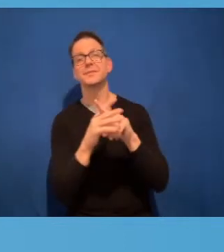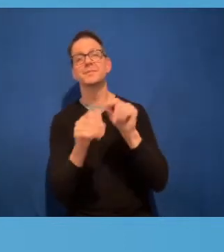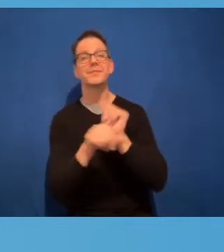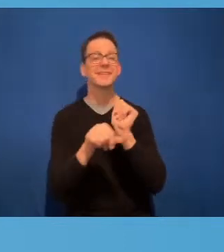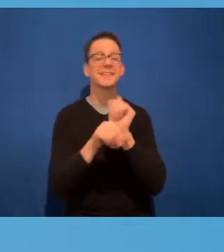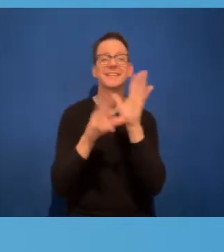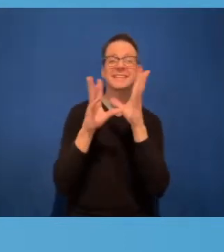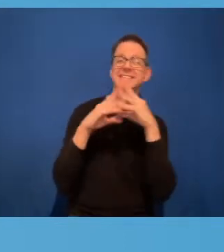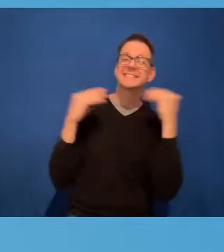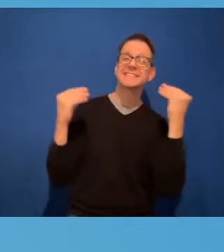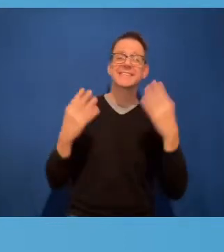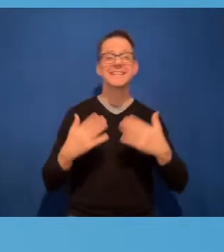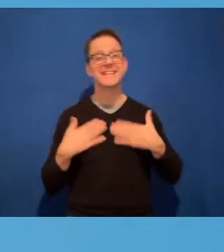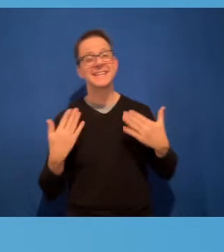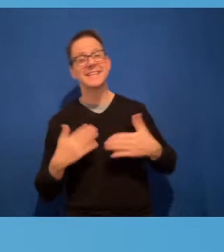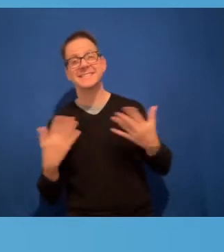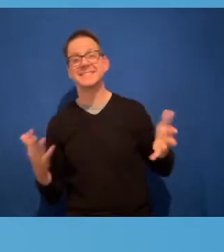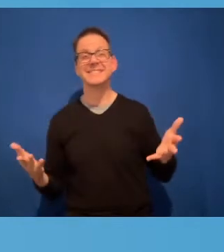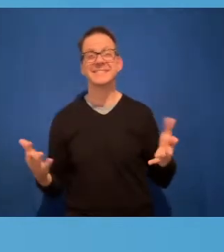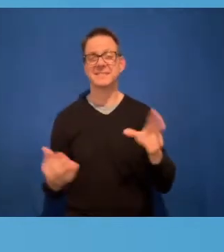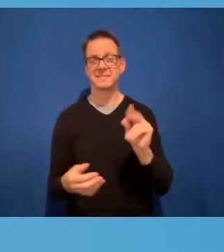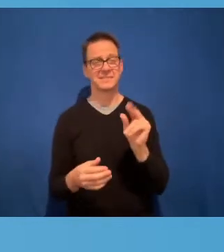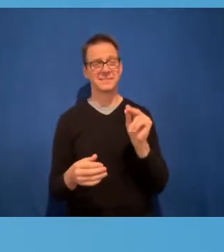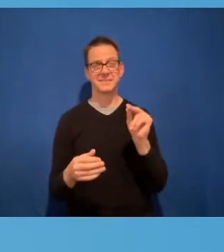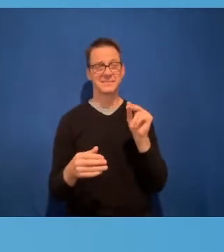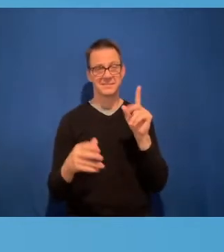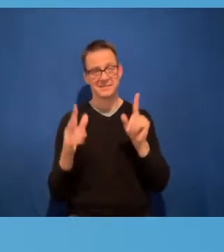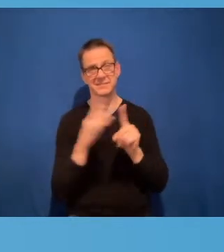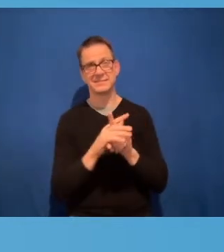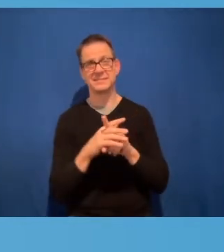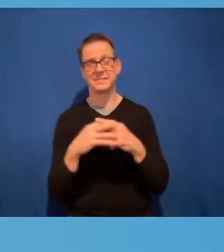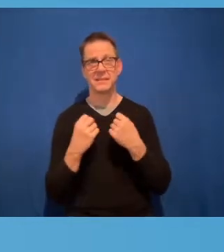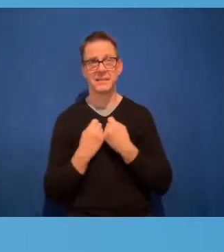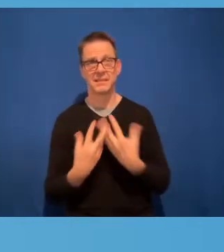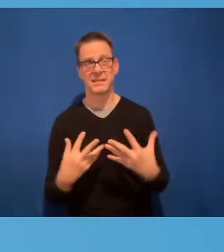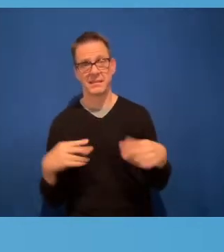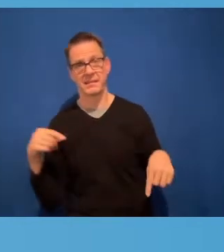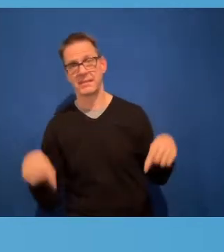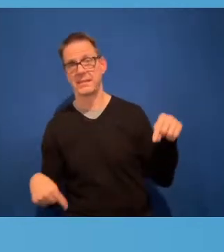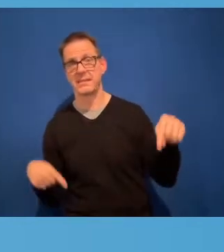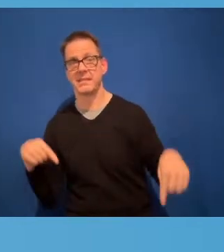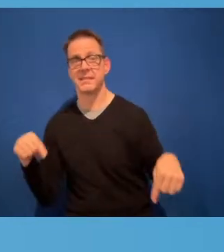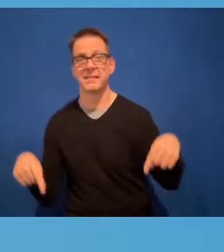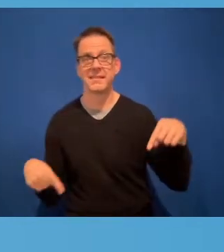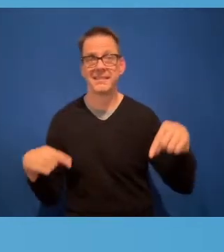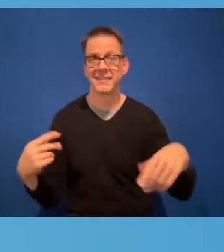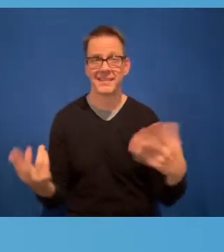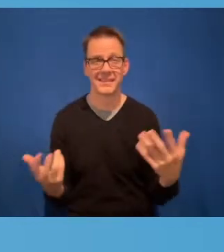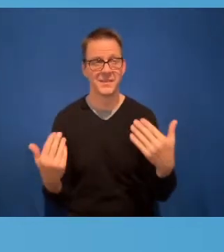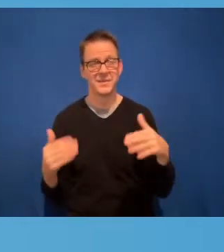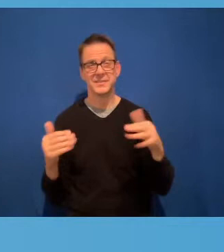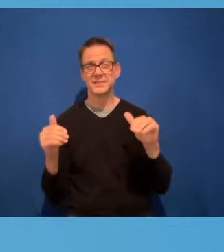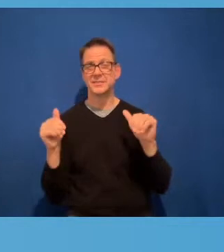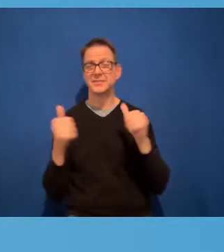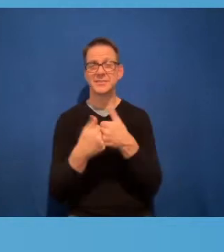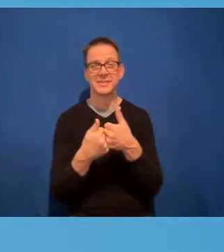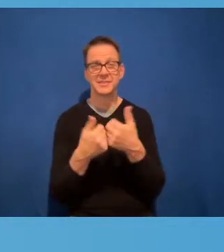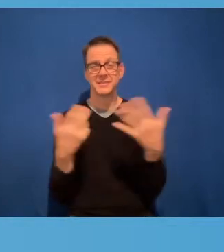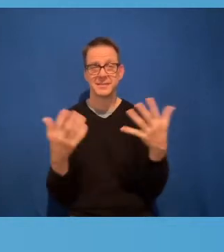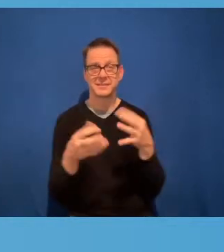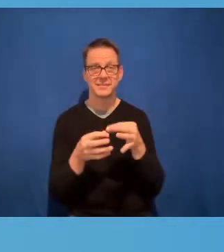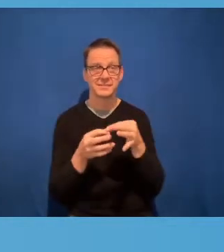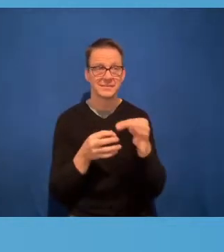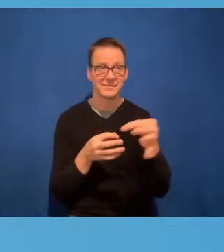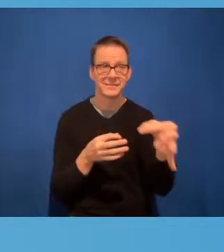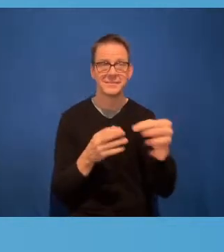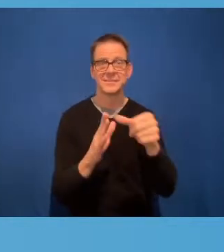they're exhausted. The complexity and the challenges with surgical delays and so on, managing patients while we're waiting